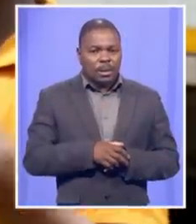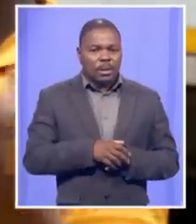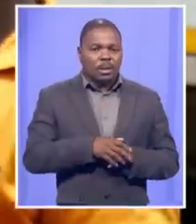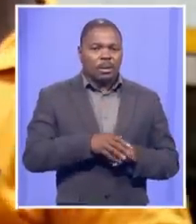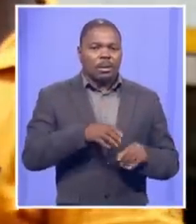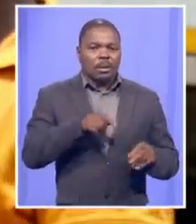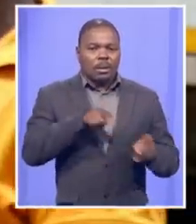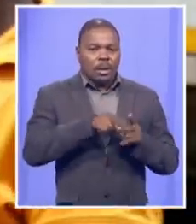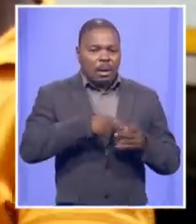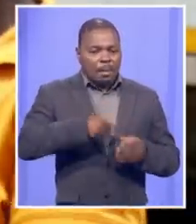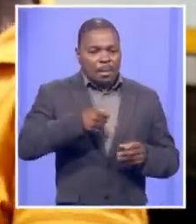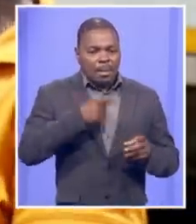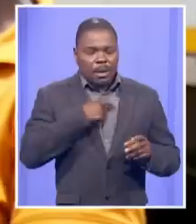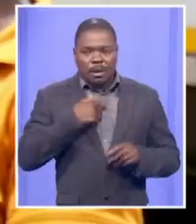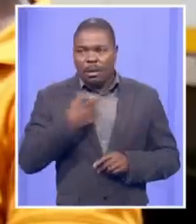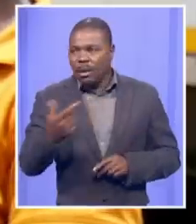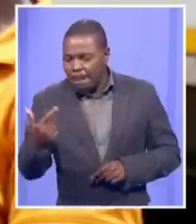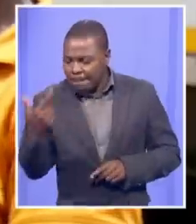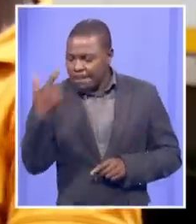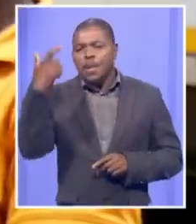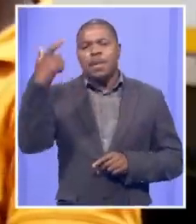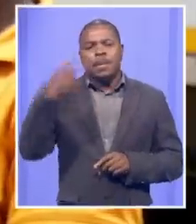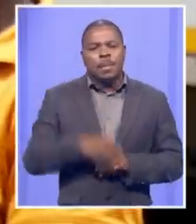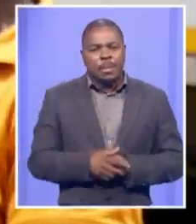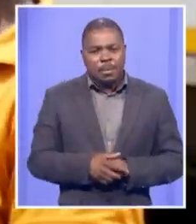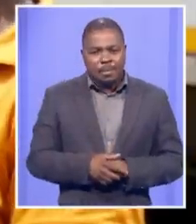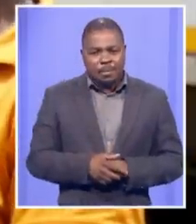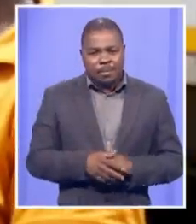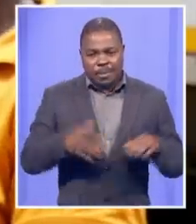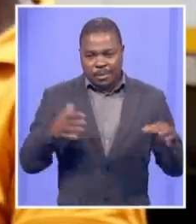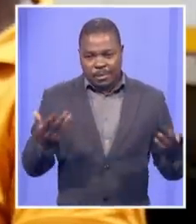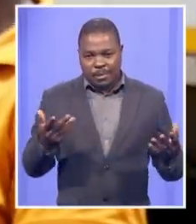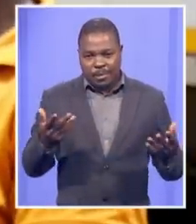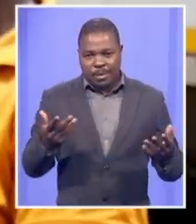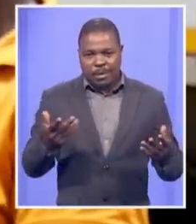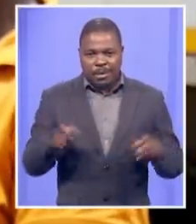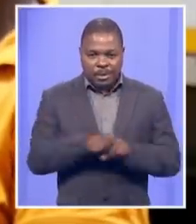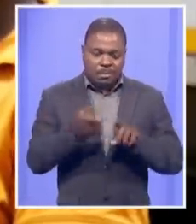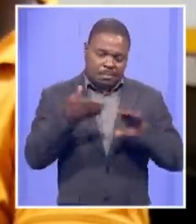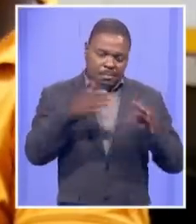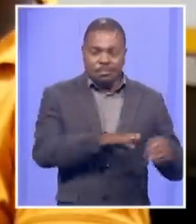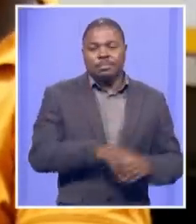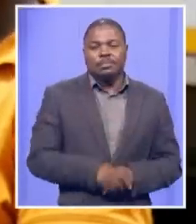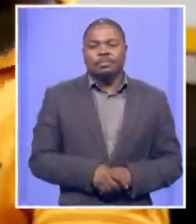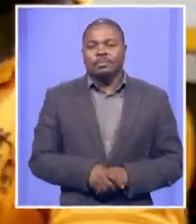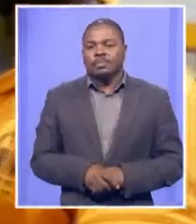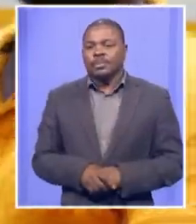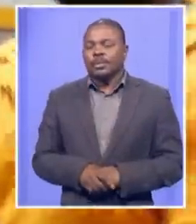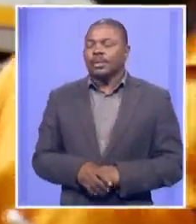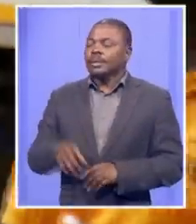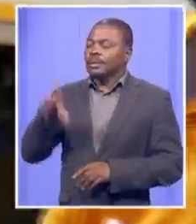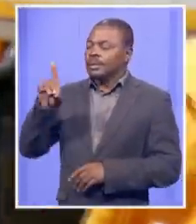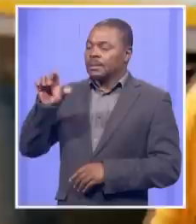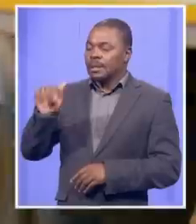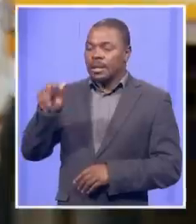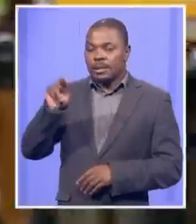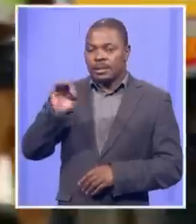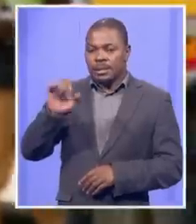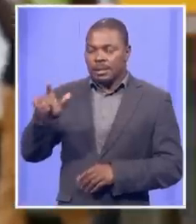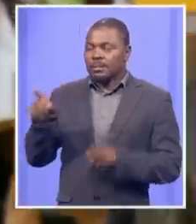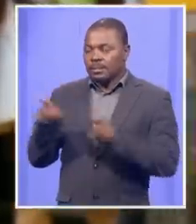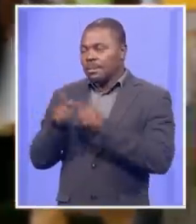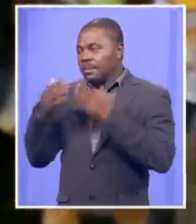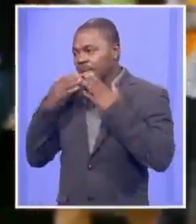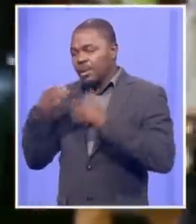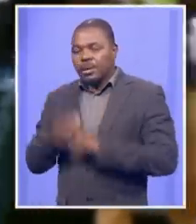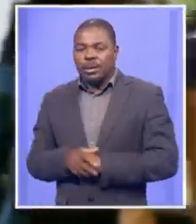she come across with what? With the bullet. That's when she passed away. Thank you so much, Daniel. Des, you've heard that it